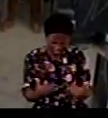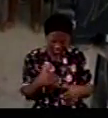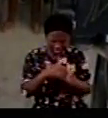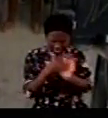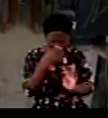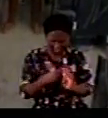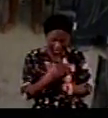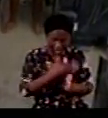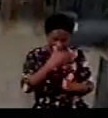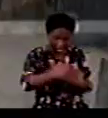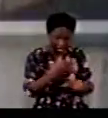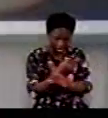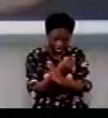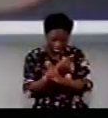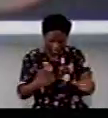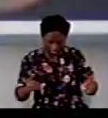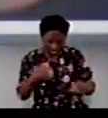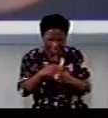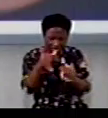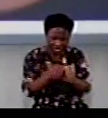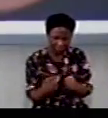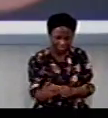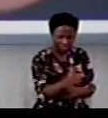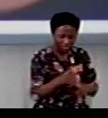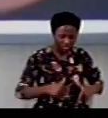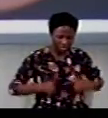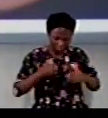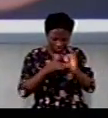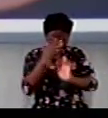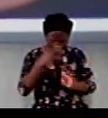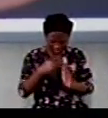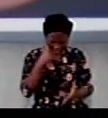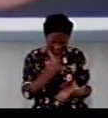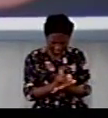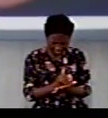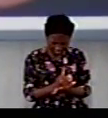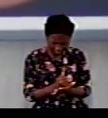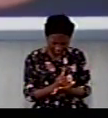Lord, I pray that you grant them